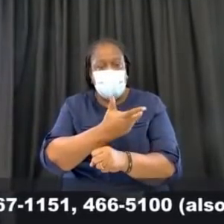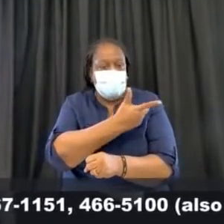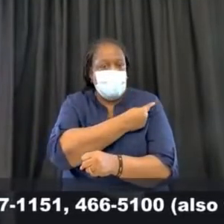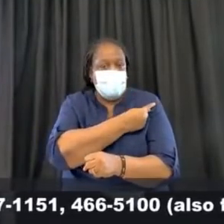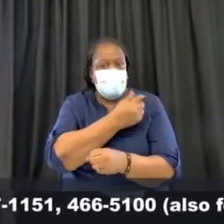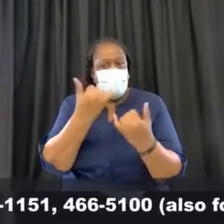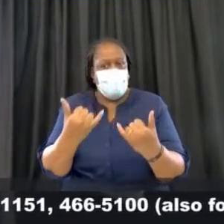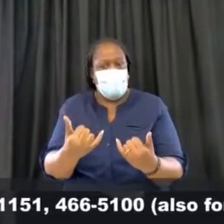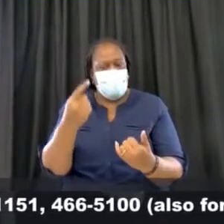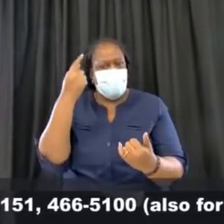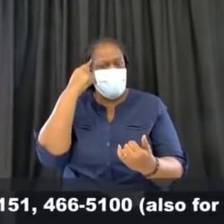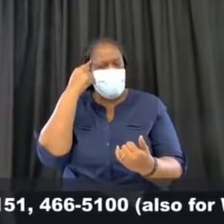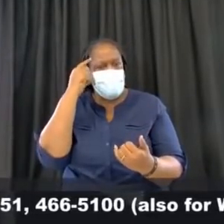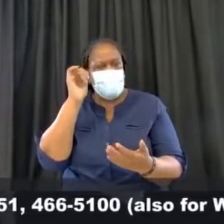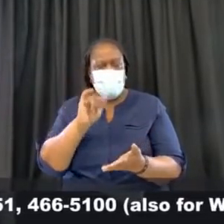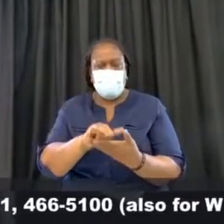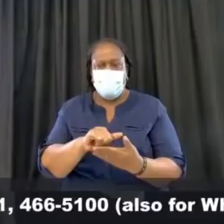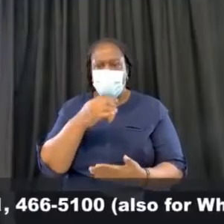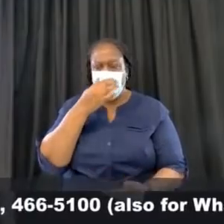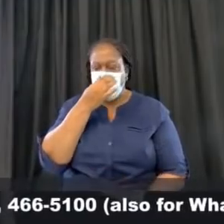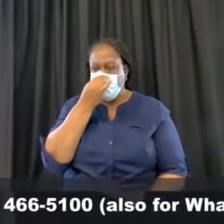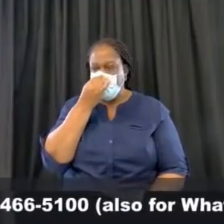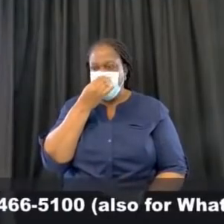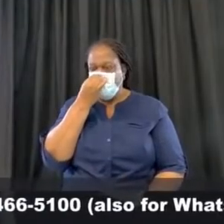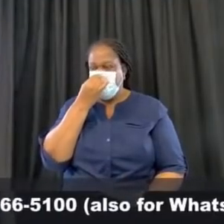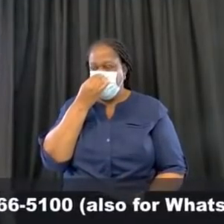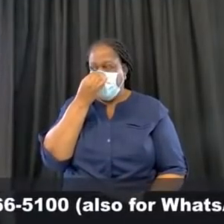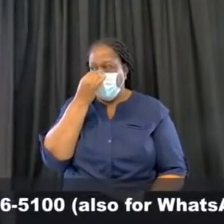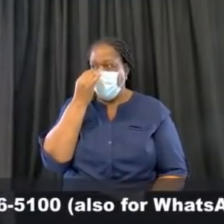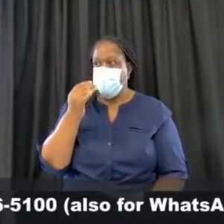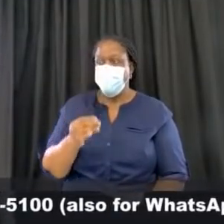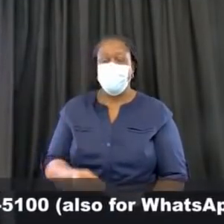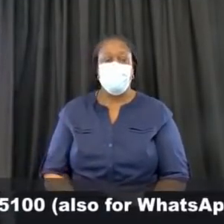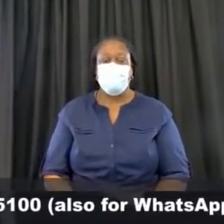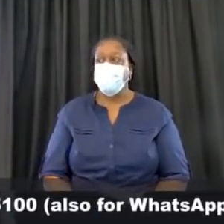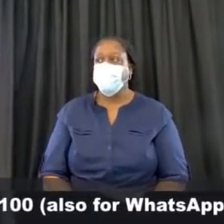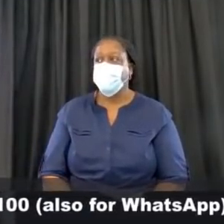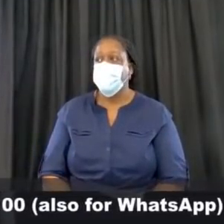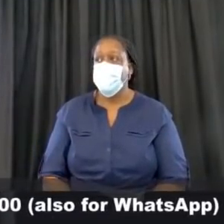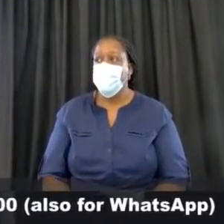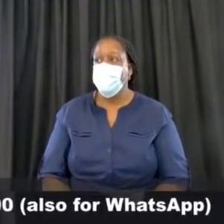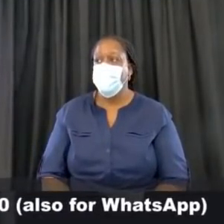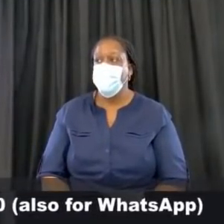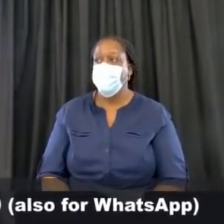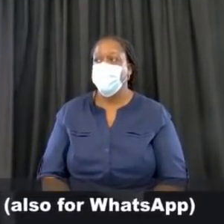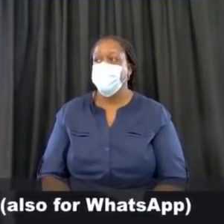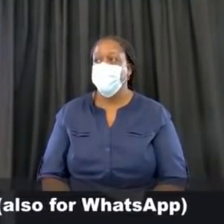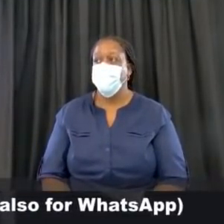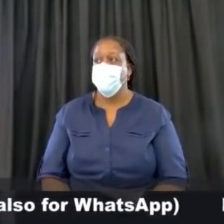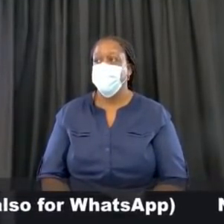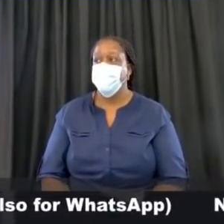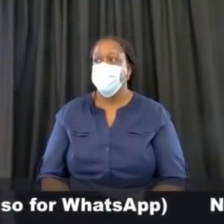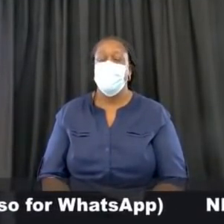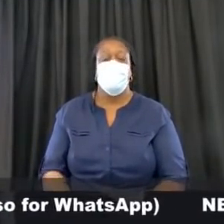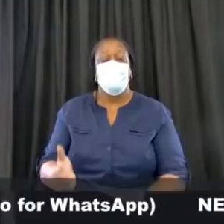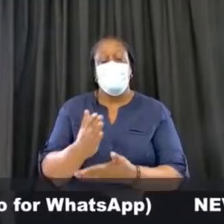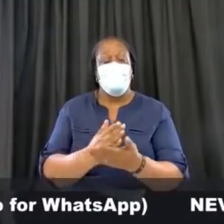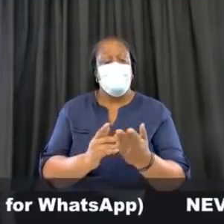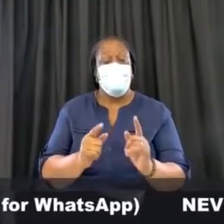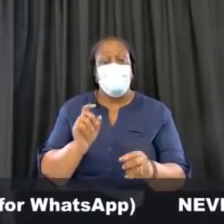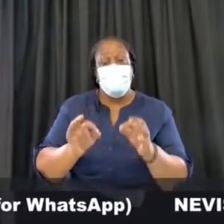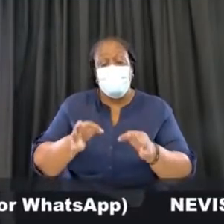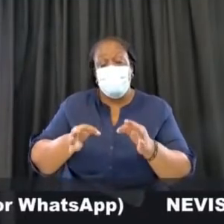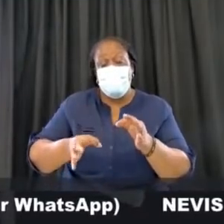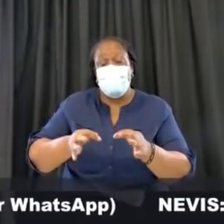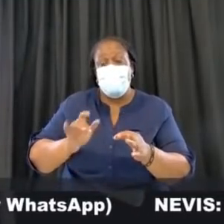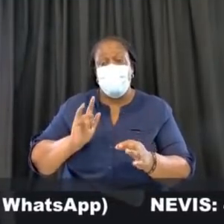to developing a blood clot, whether you are sedentary, you traveled for 6 hours on a plane, you are